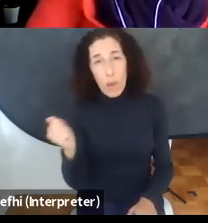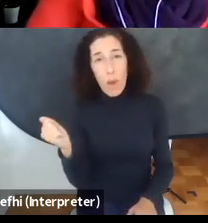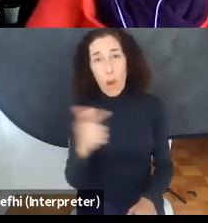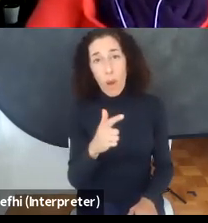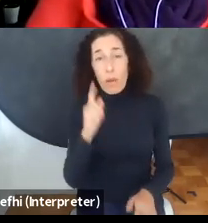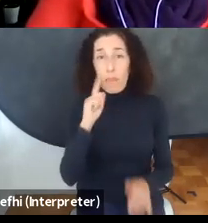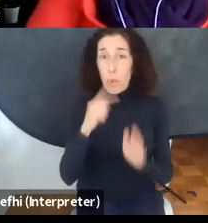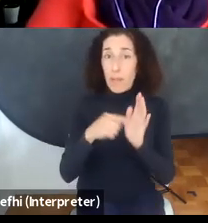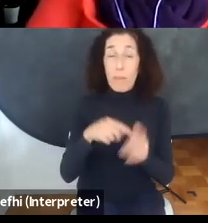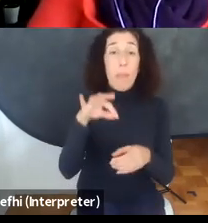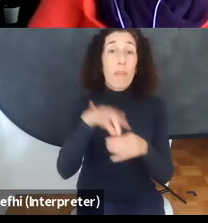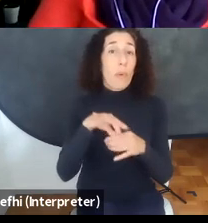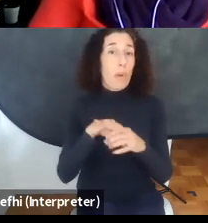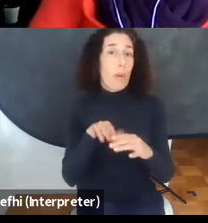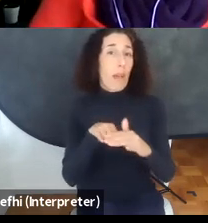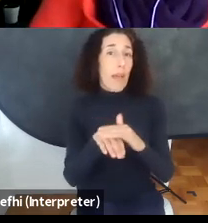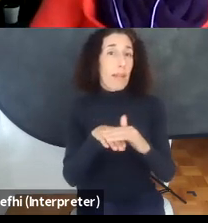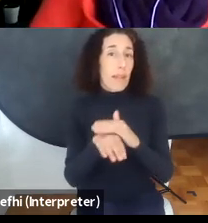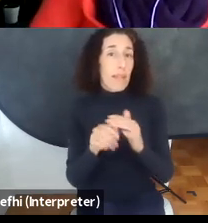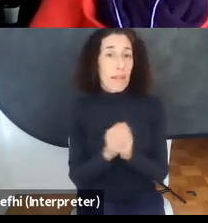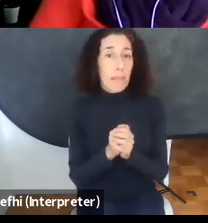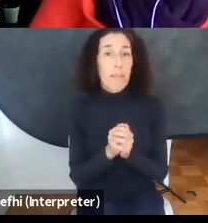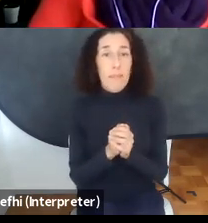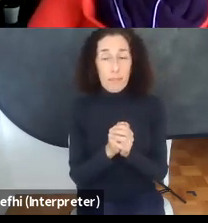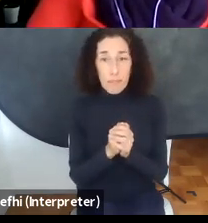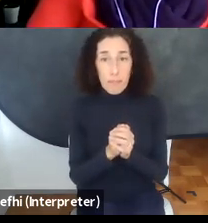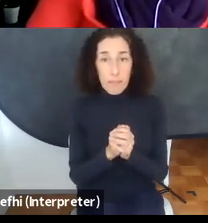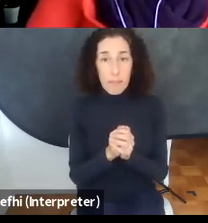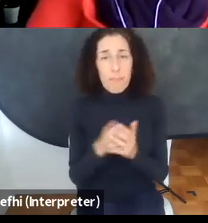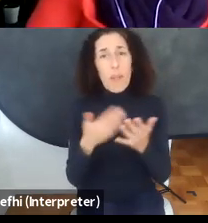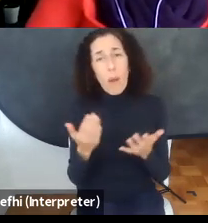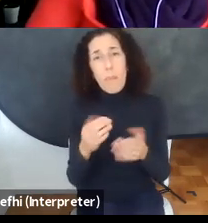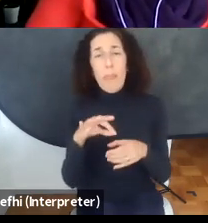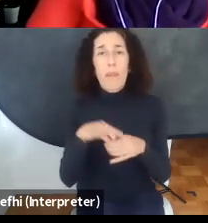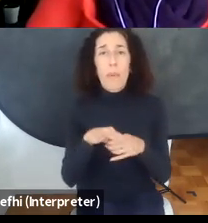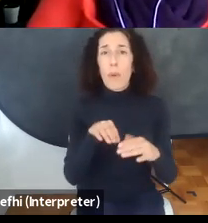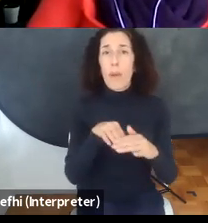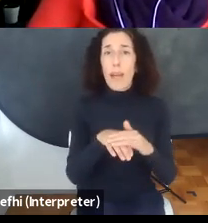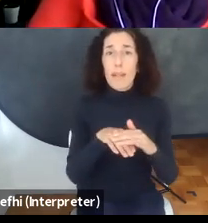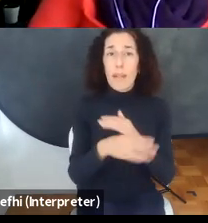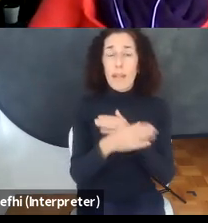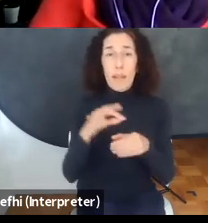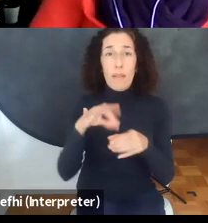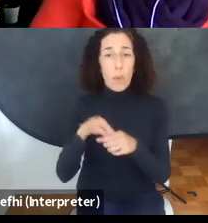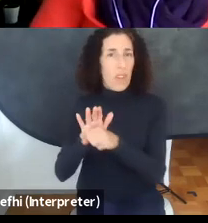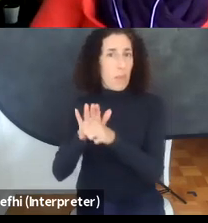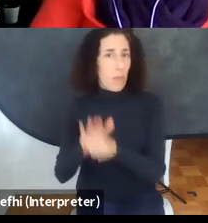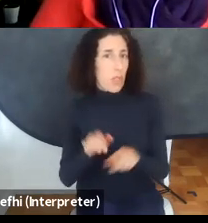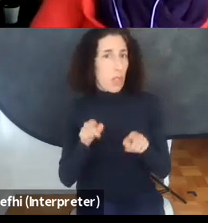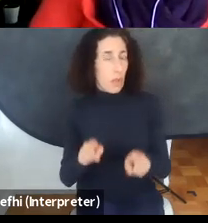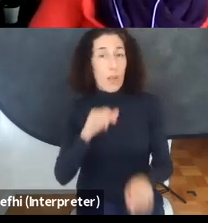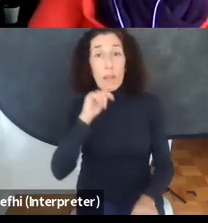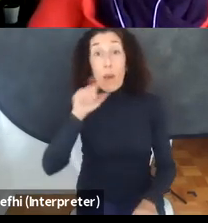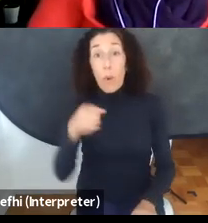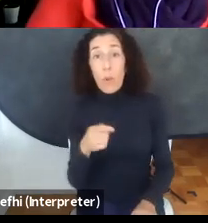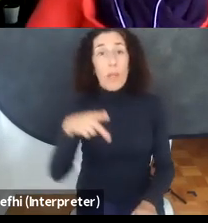access, for example, it doesn't just voter access and voter suppression not only impact people of